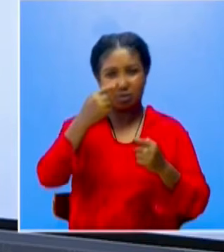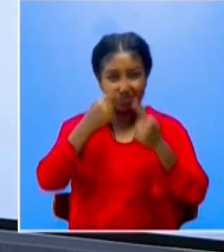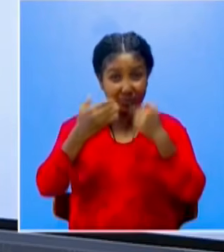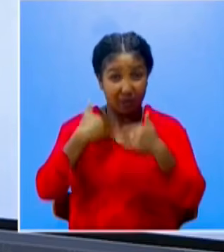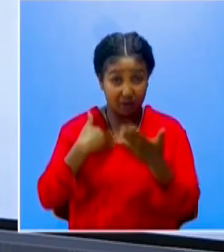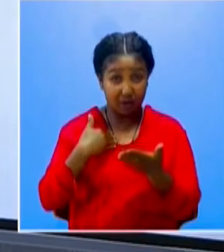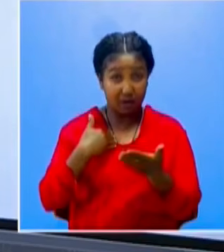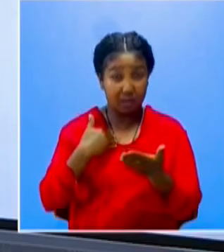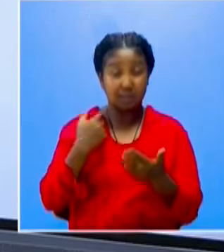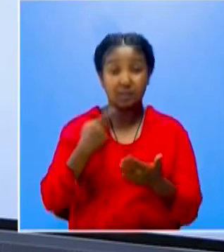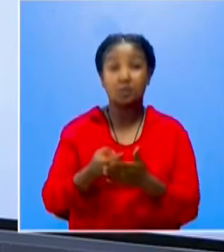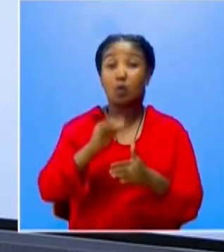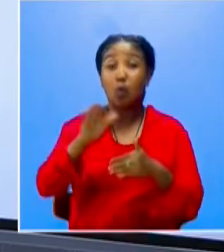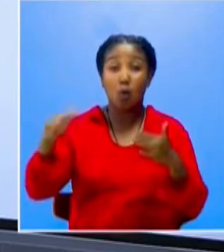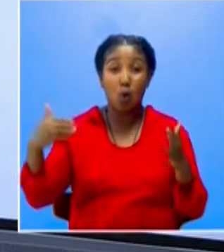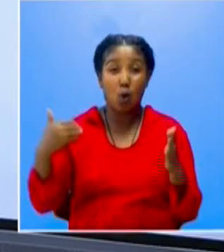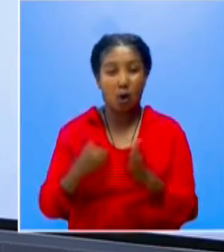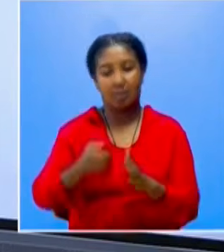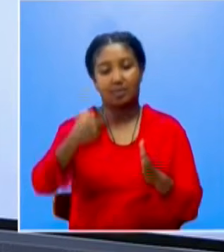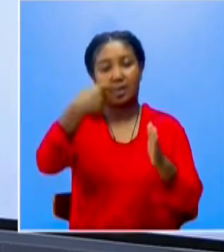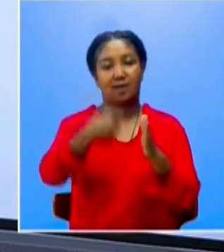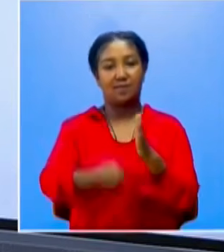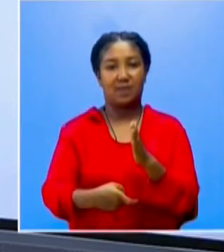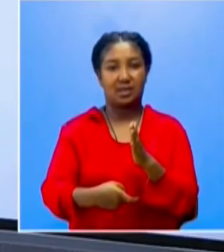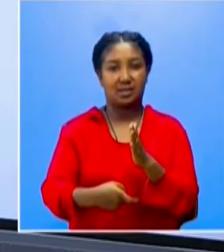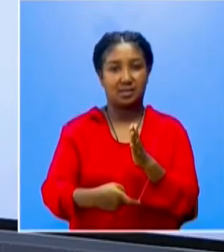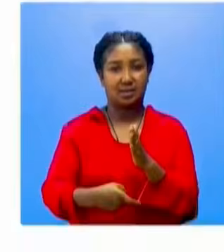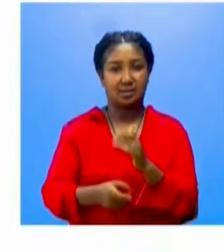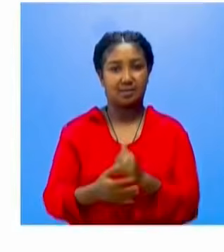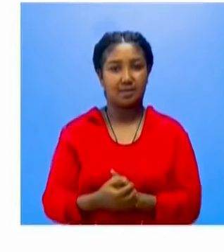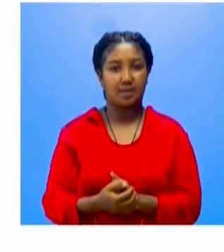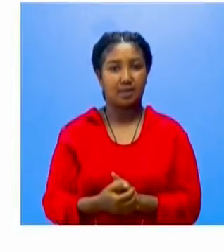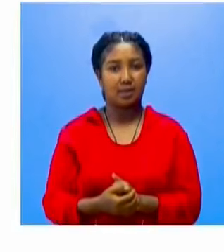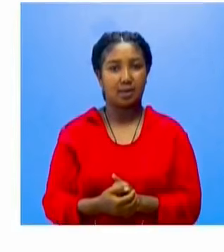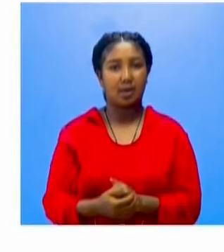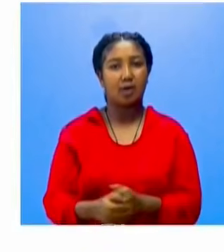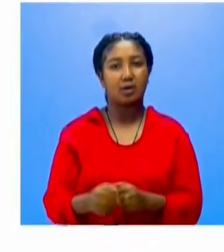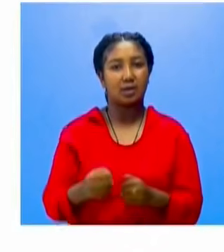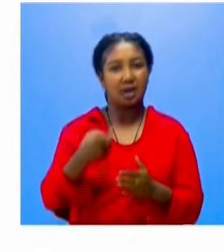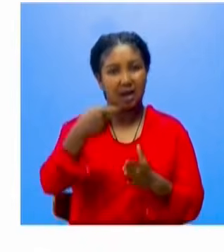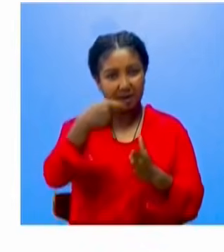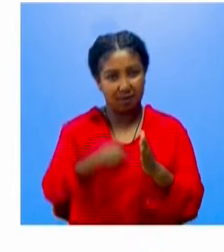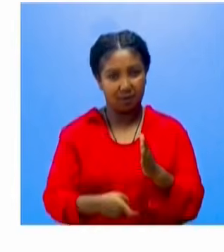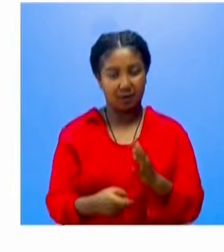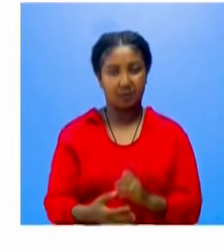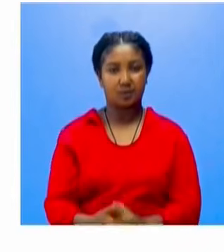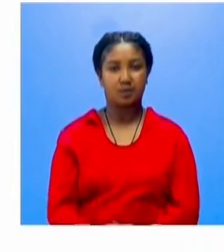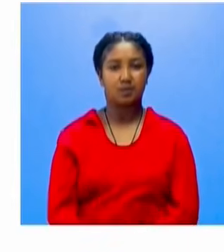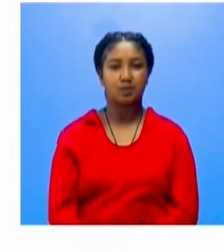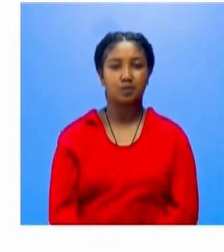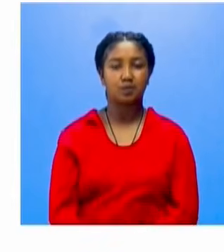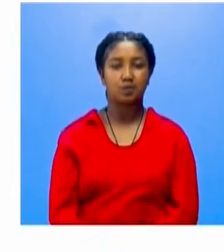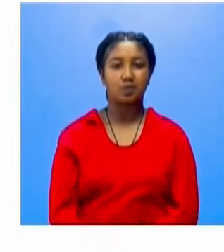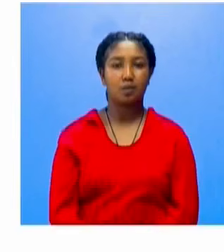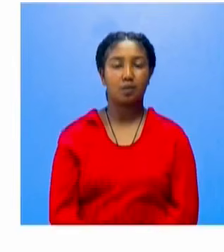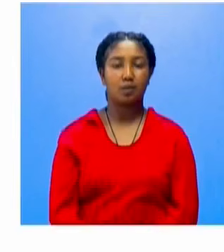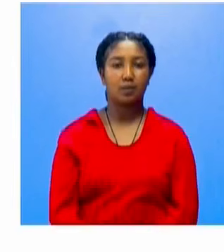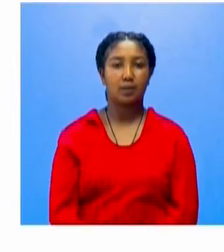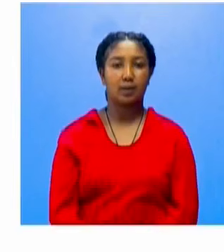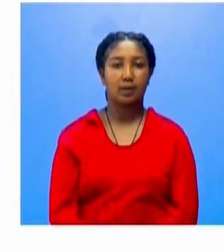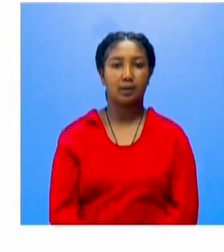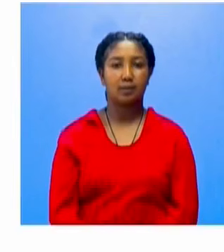Yeah? These are what? Effect. And an effect or effect,